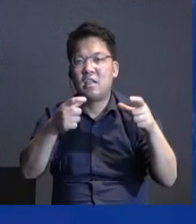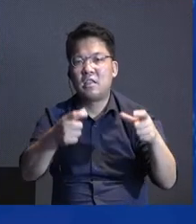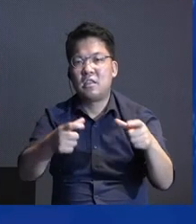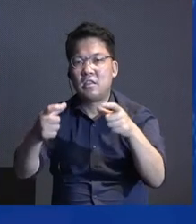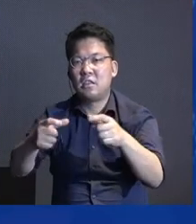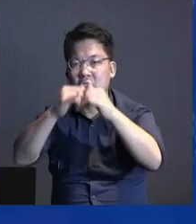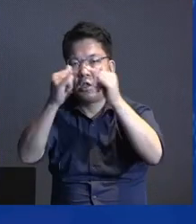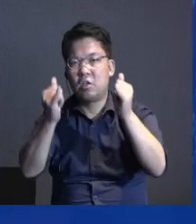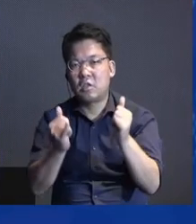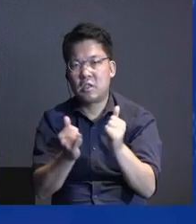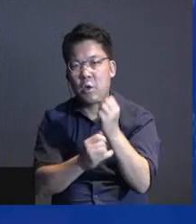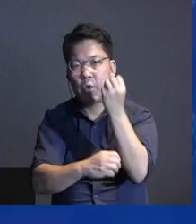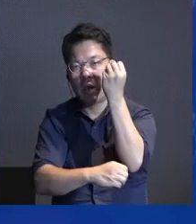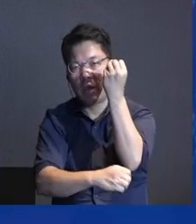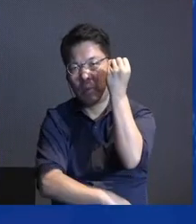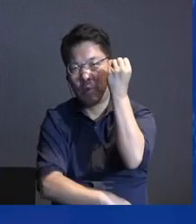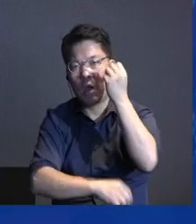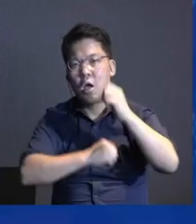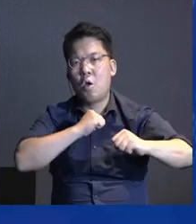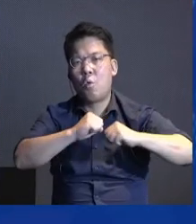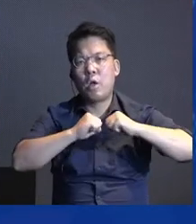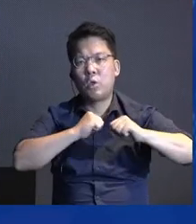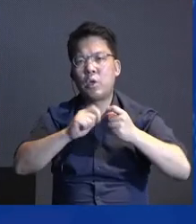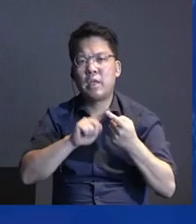in Yokohama City, Japan.